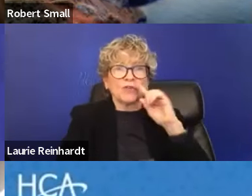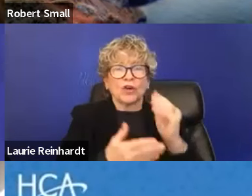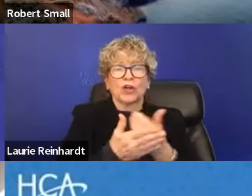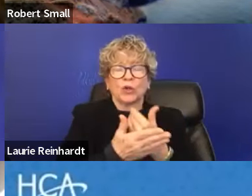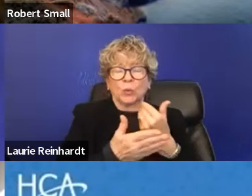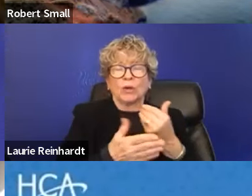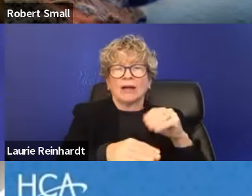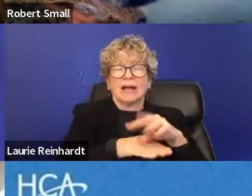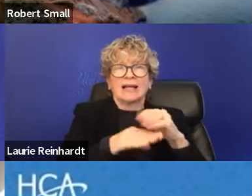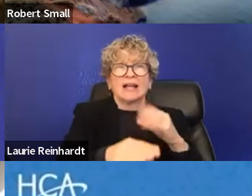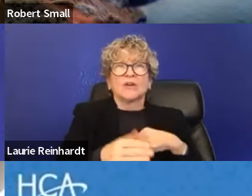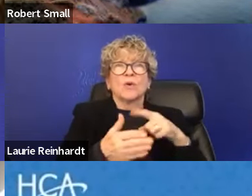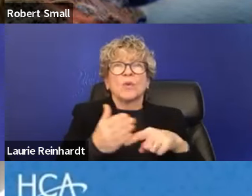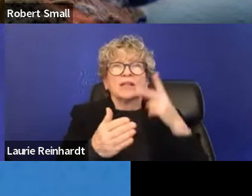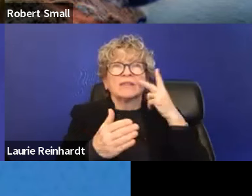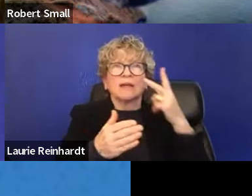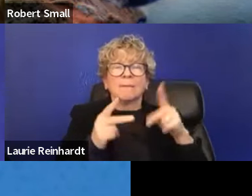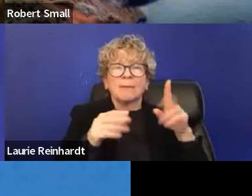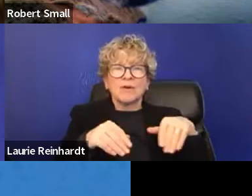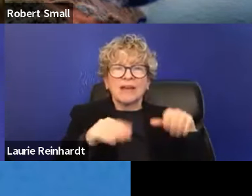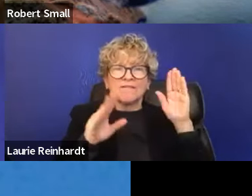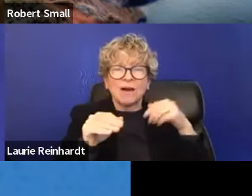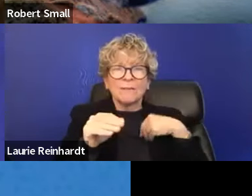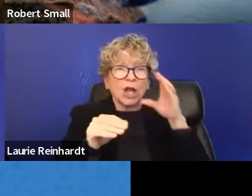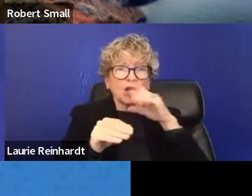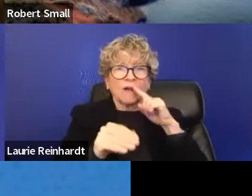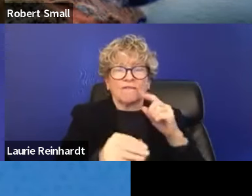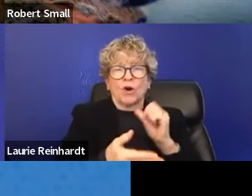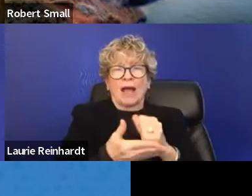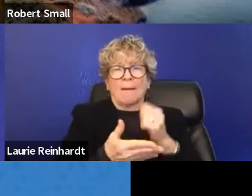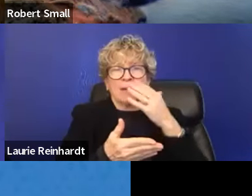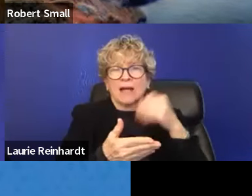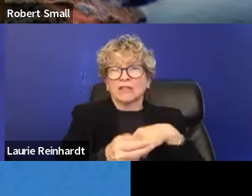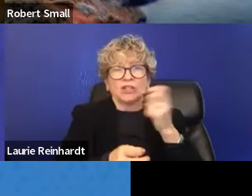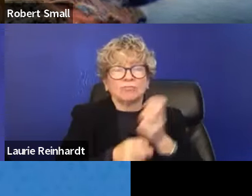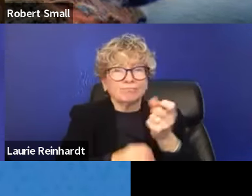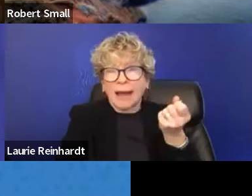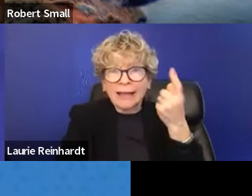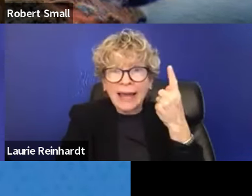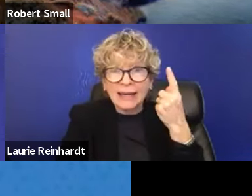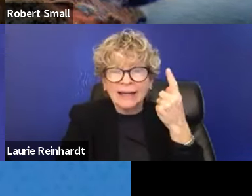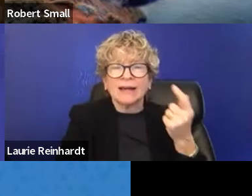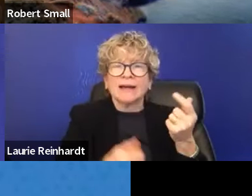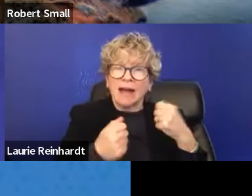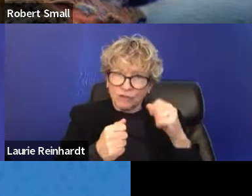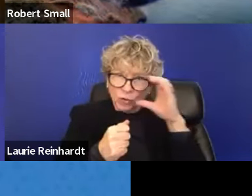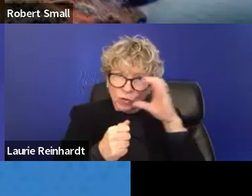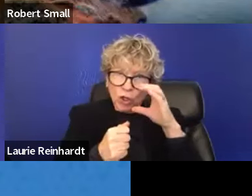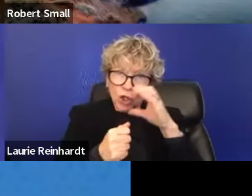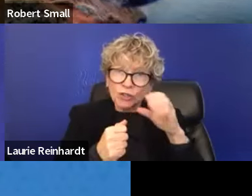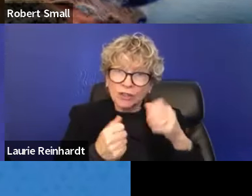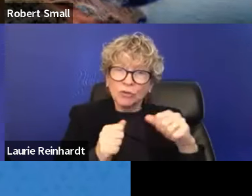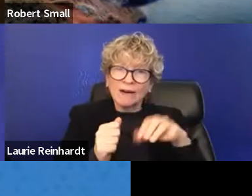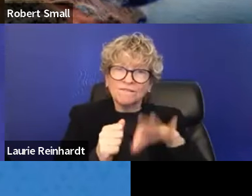too, is people giving up on seeking help because it's too hard. And I get it. Have you tried looking for a therapist? It's